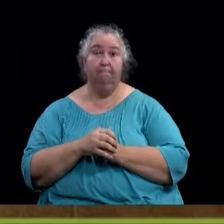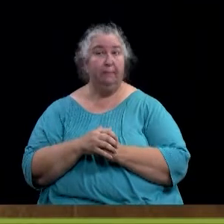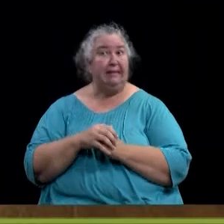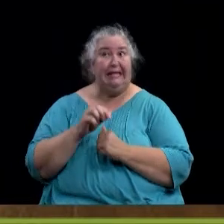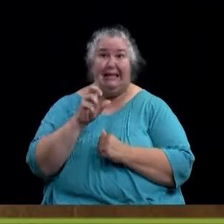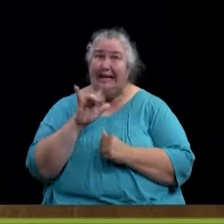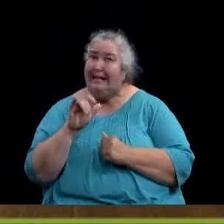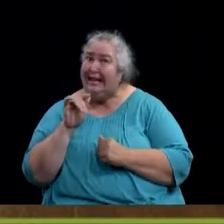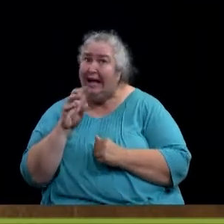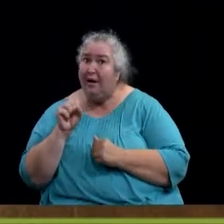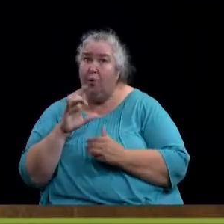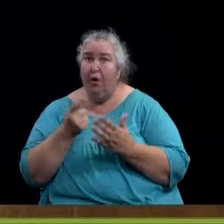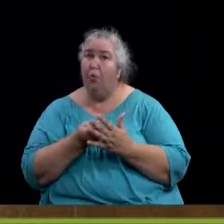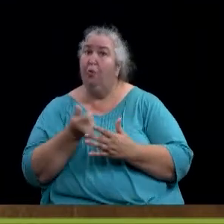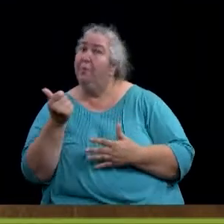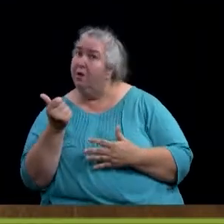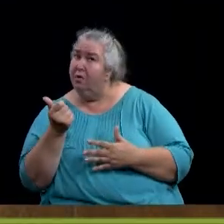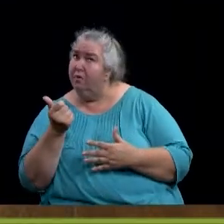consent agenda?